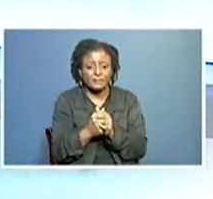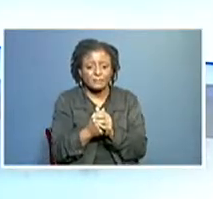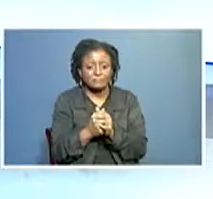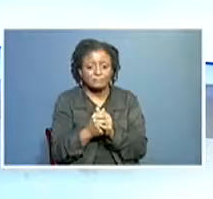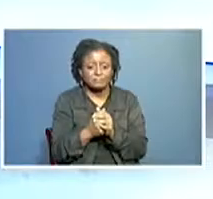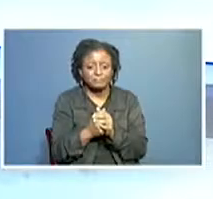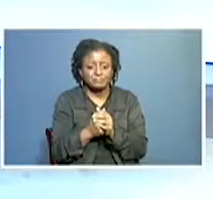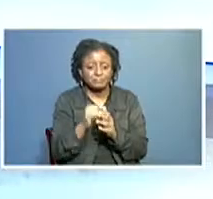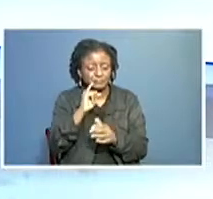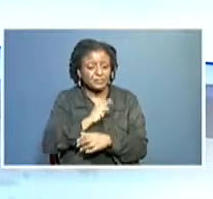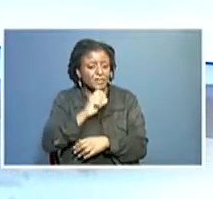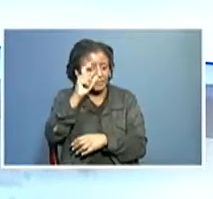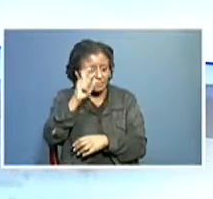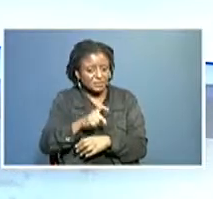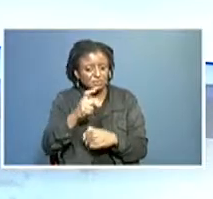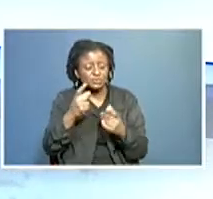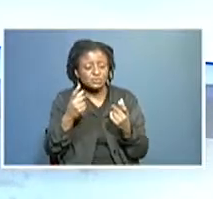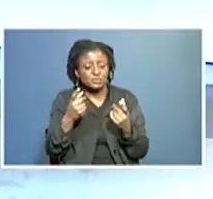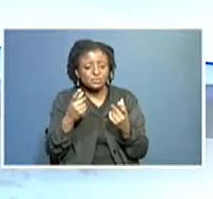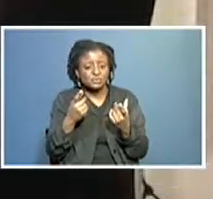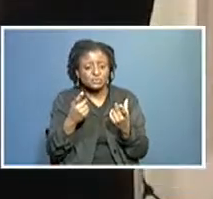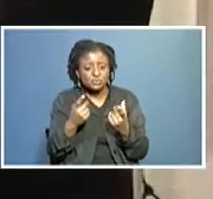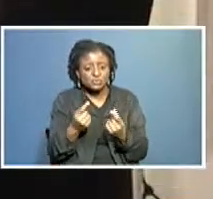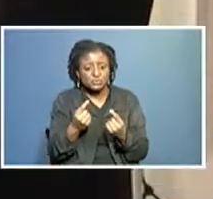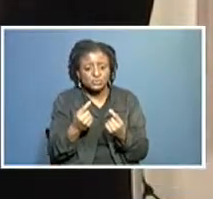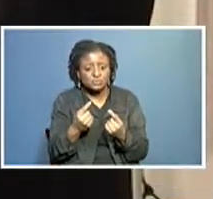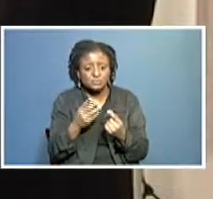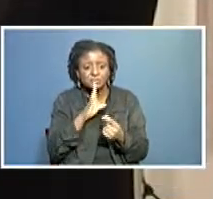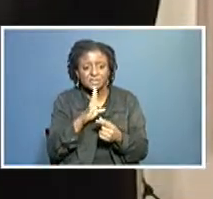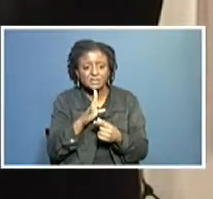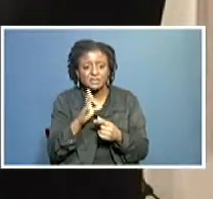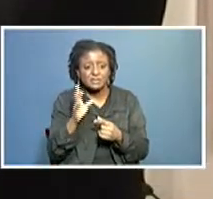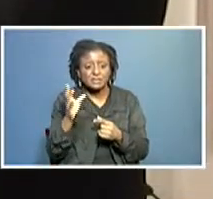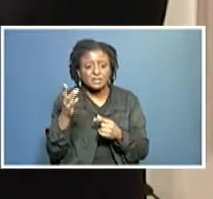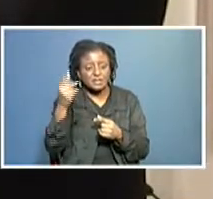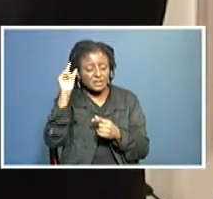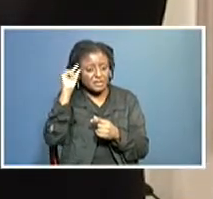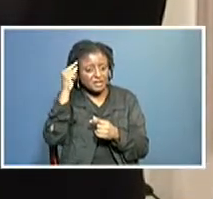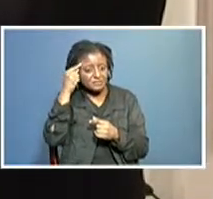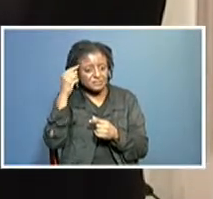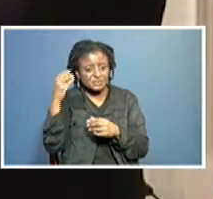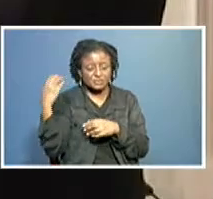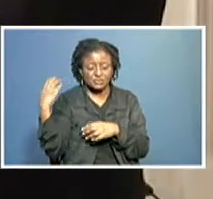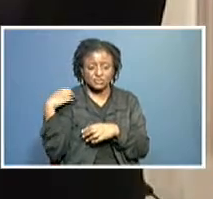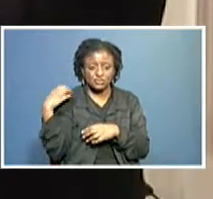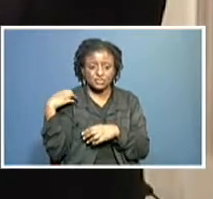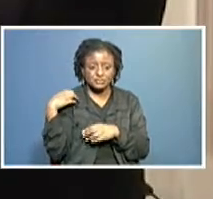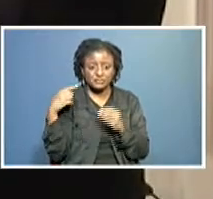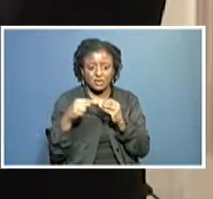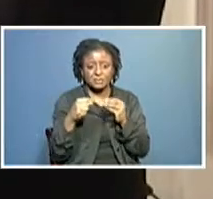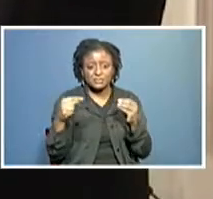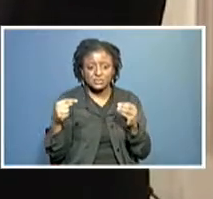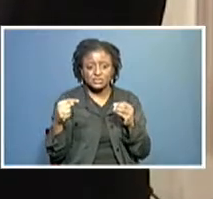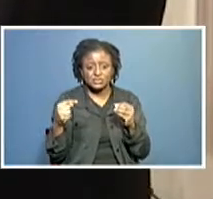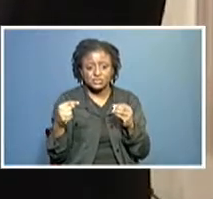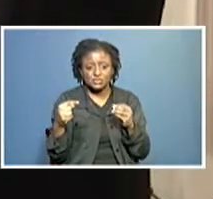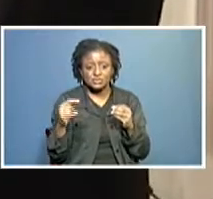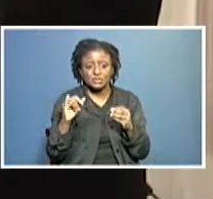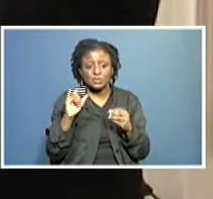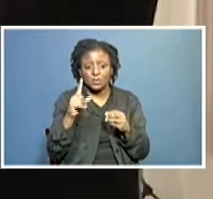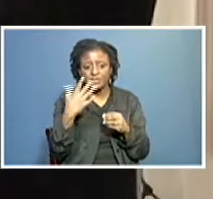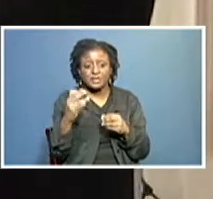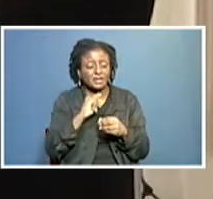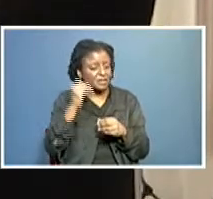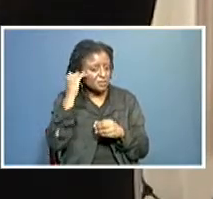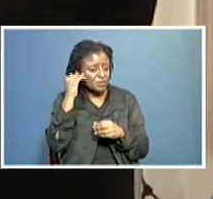I have to be the government's chief opposition when necessary because the one thing I know is that I must not